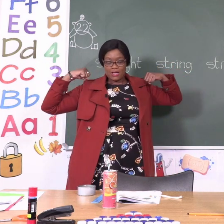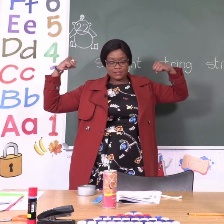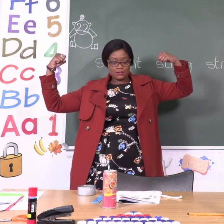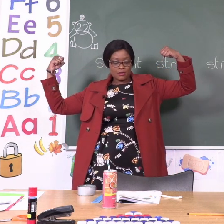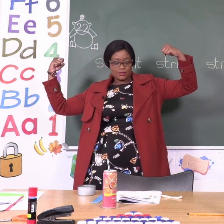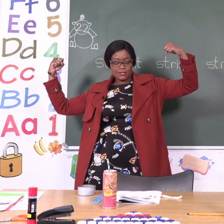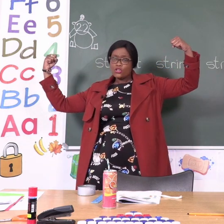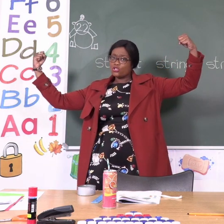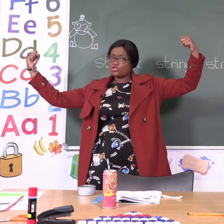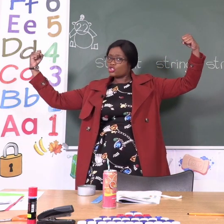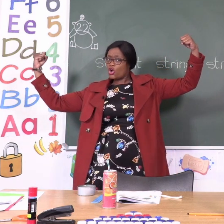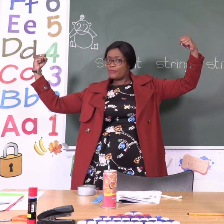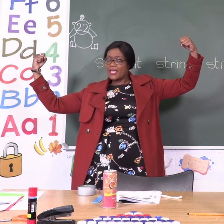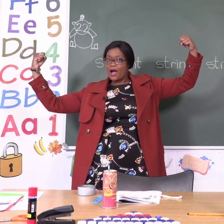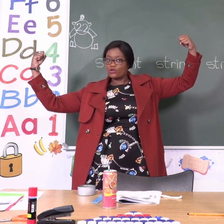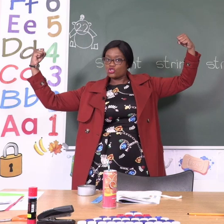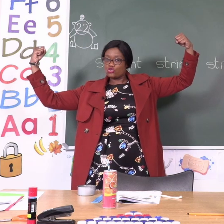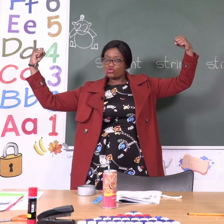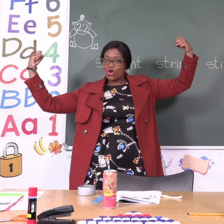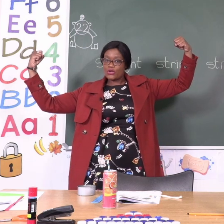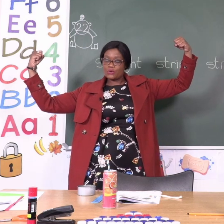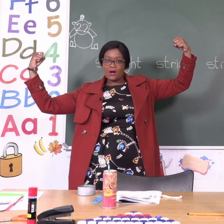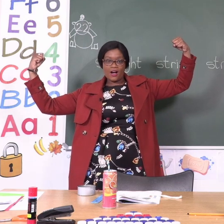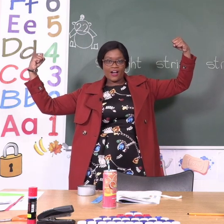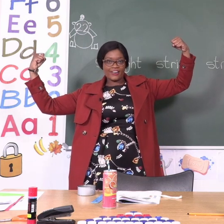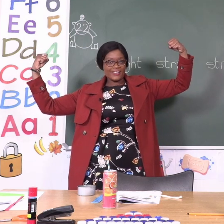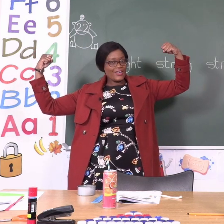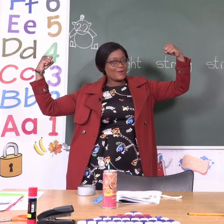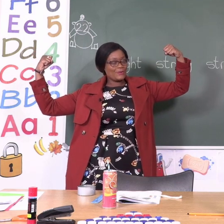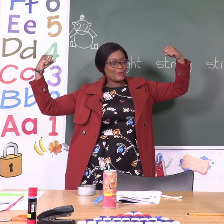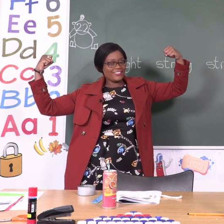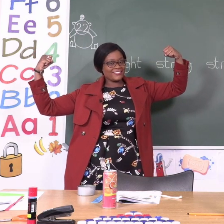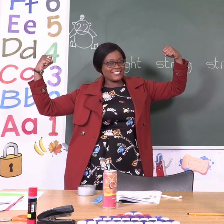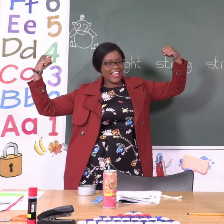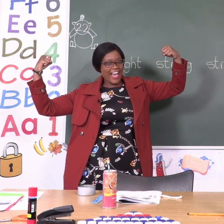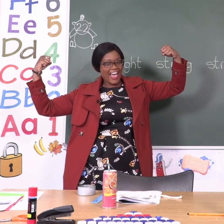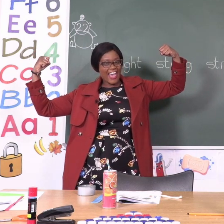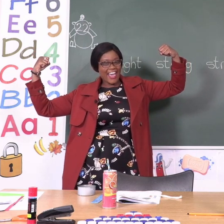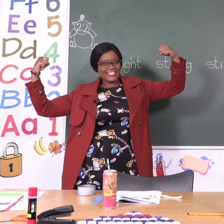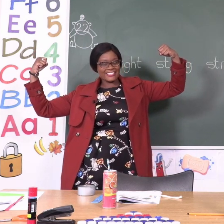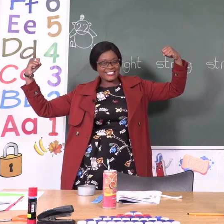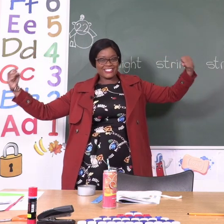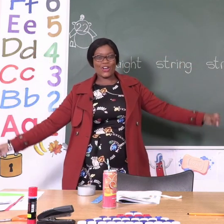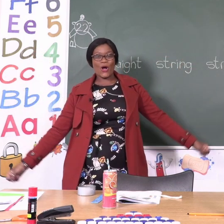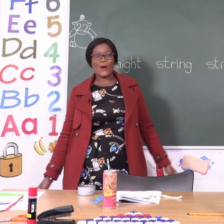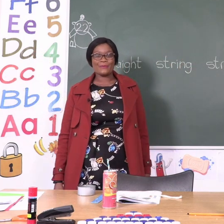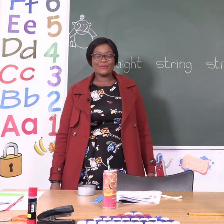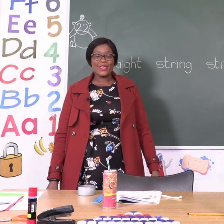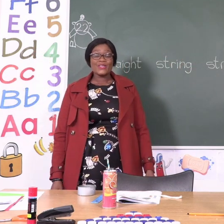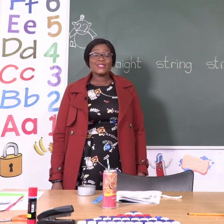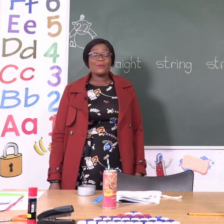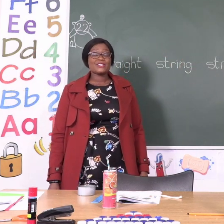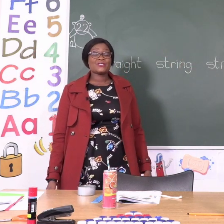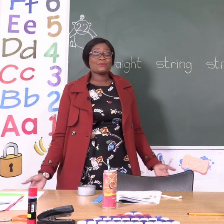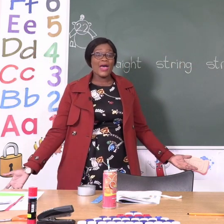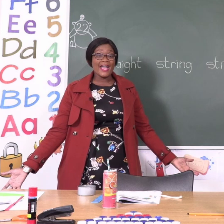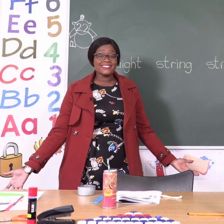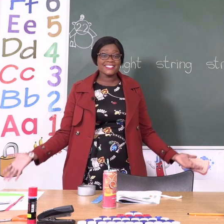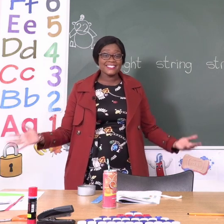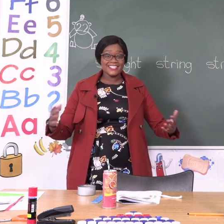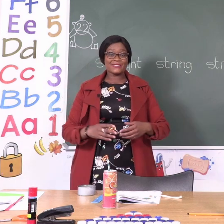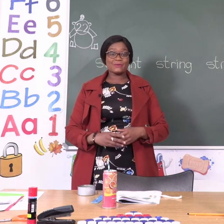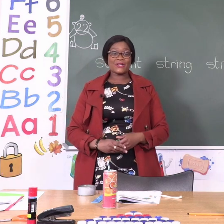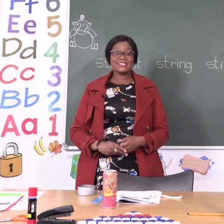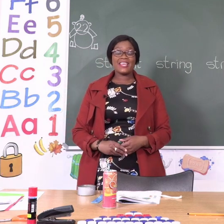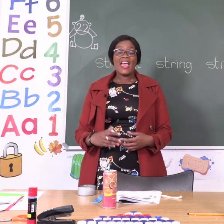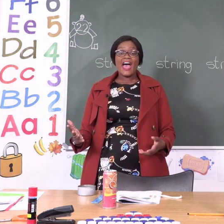our muscles. So show me how strong you are. Well done, good job. So I want you to